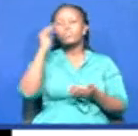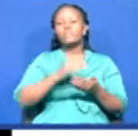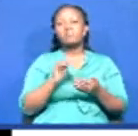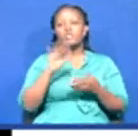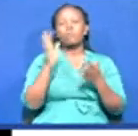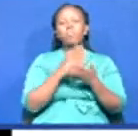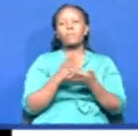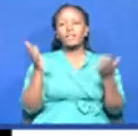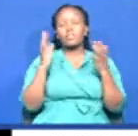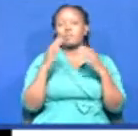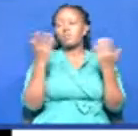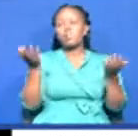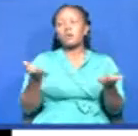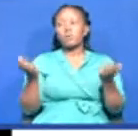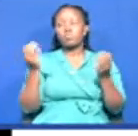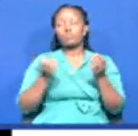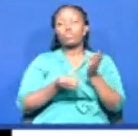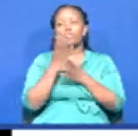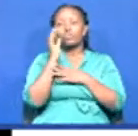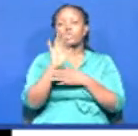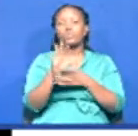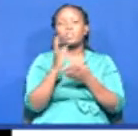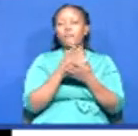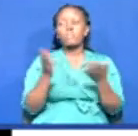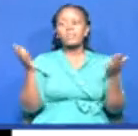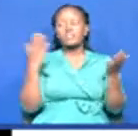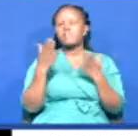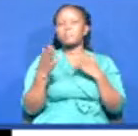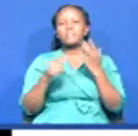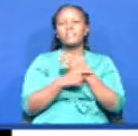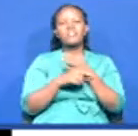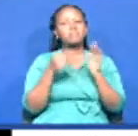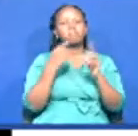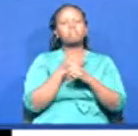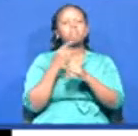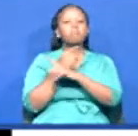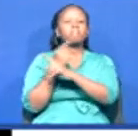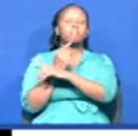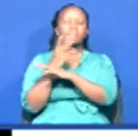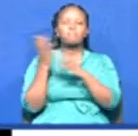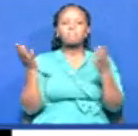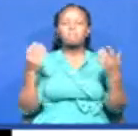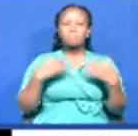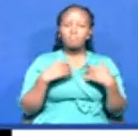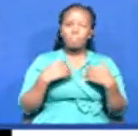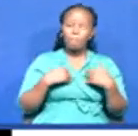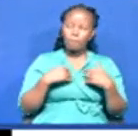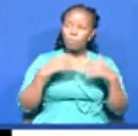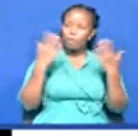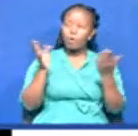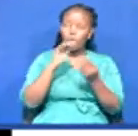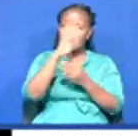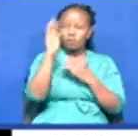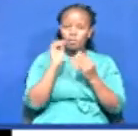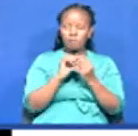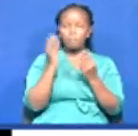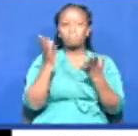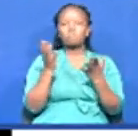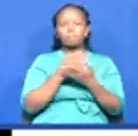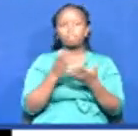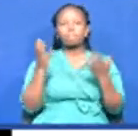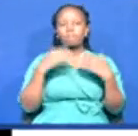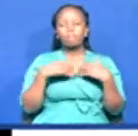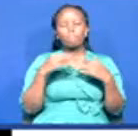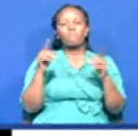product and call it maybe Life Plus or Keringet, whatever it is, or come up with a product with the same kind of shape and so